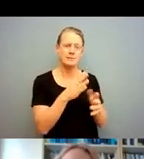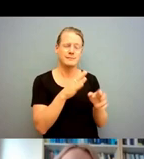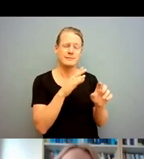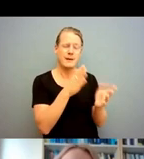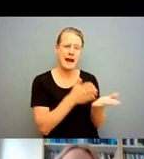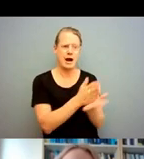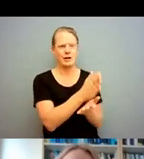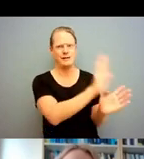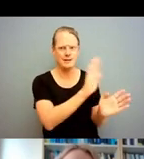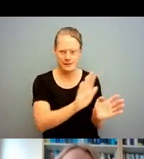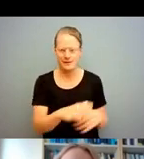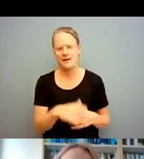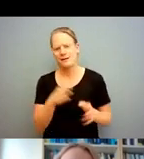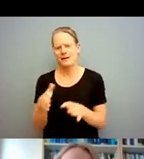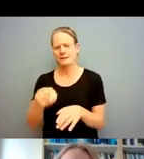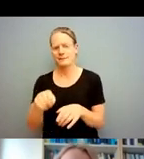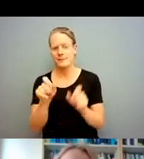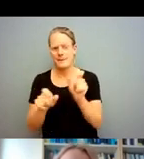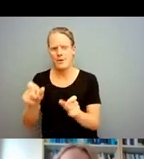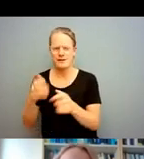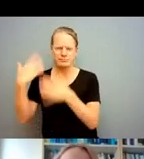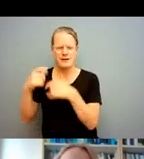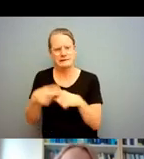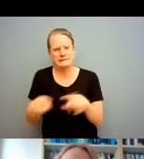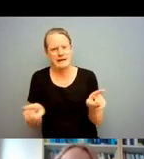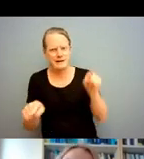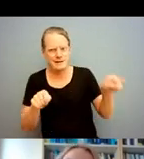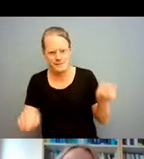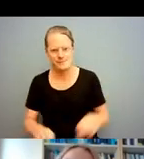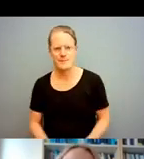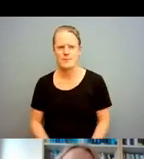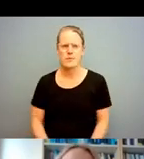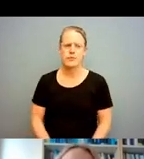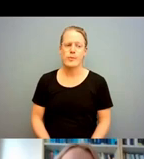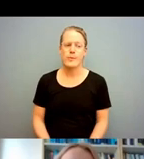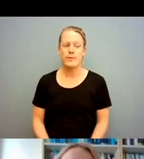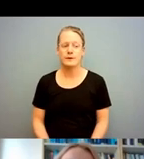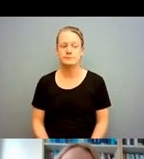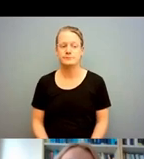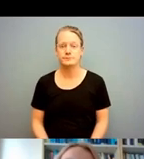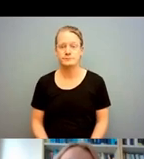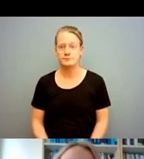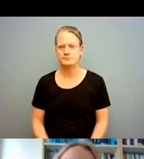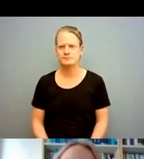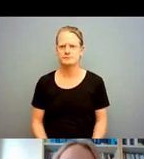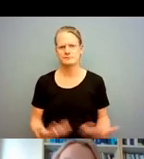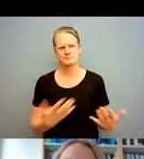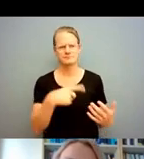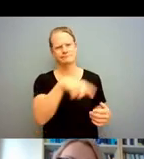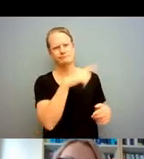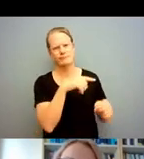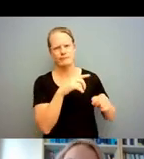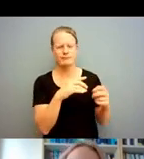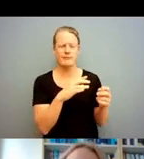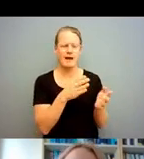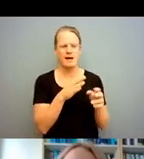international human rights standards include standards that are protect the rights of